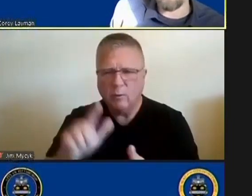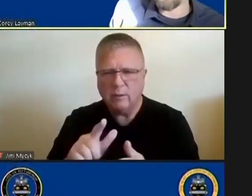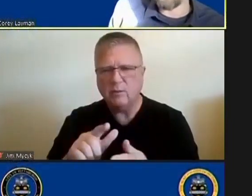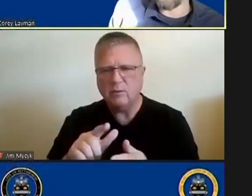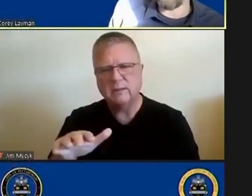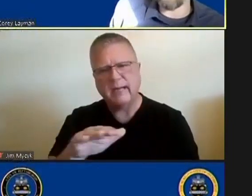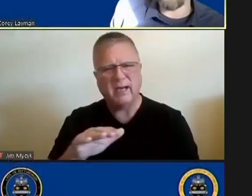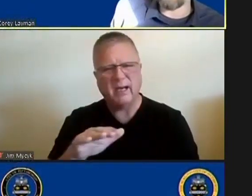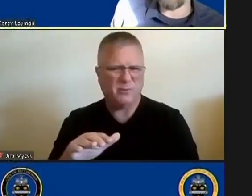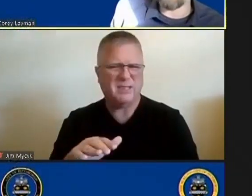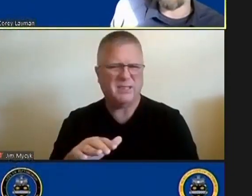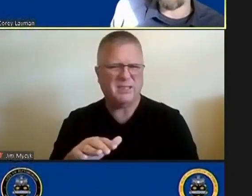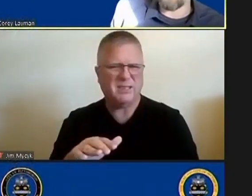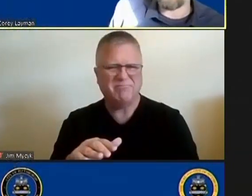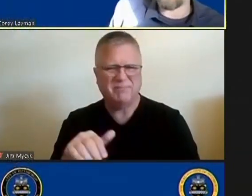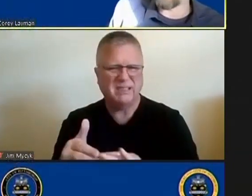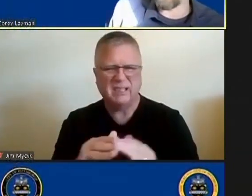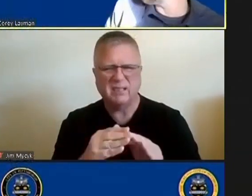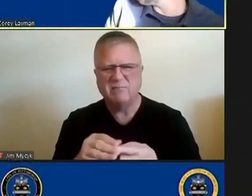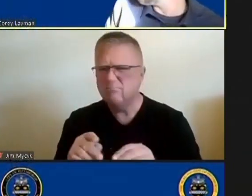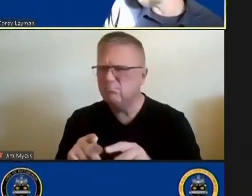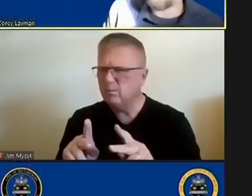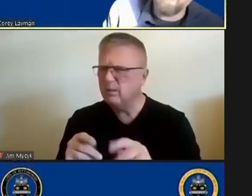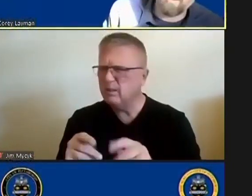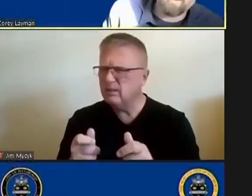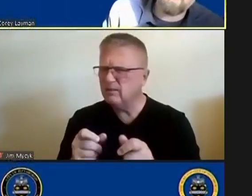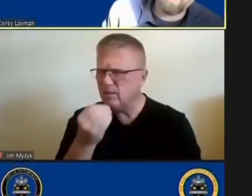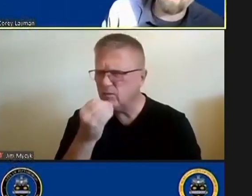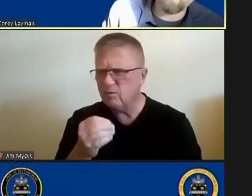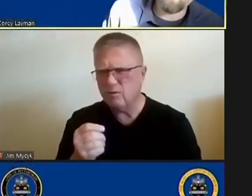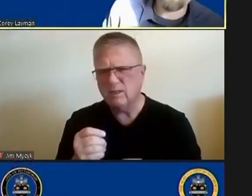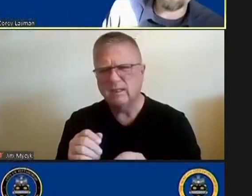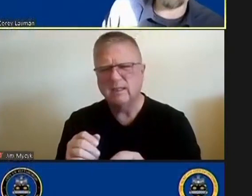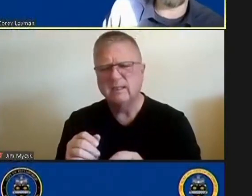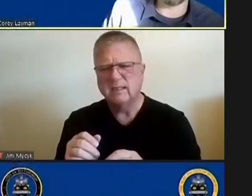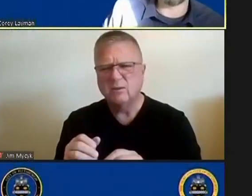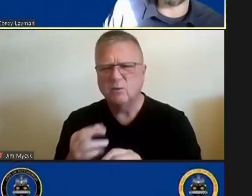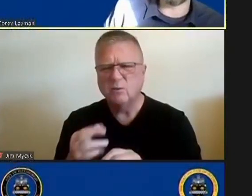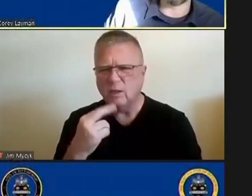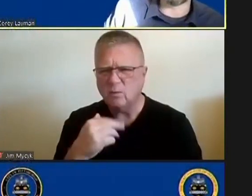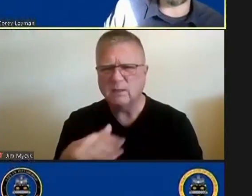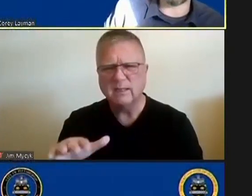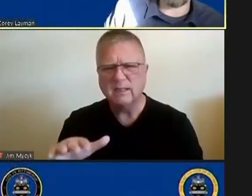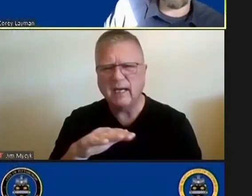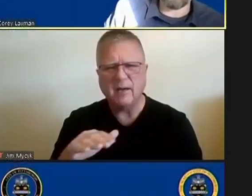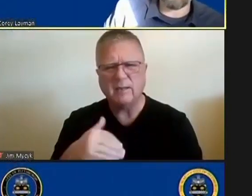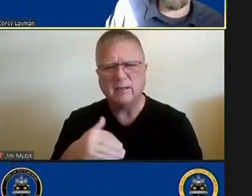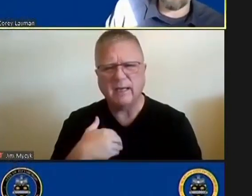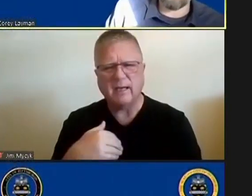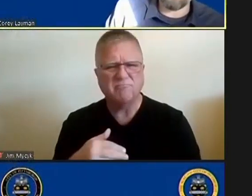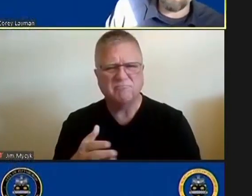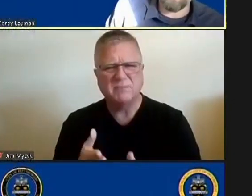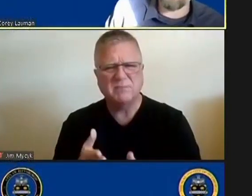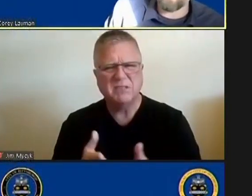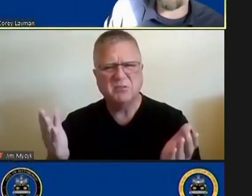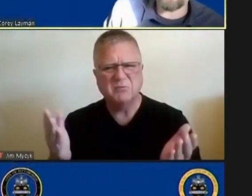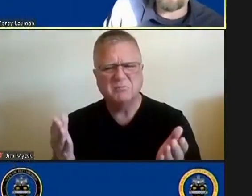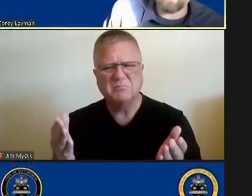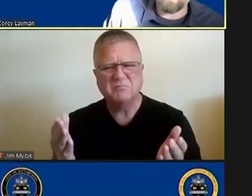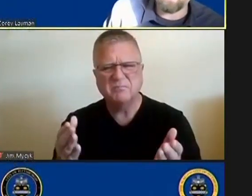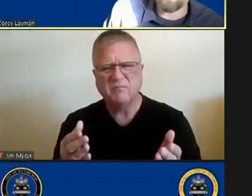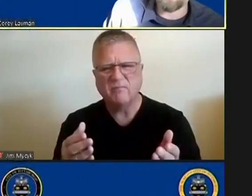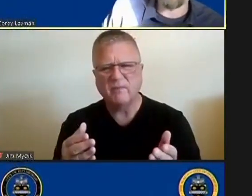city. Really permits these fast food restaurants in areas where generally the